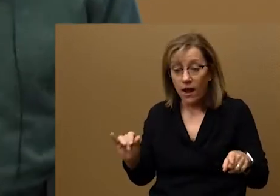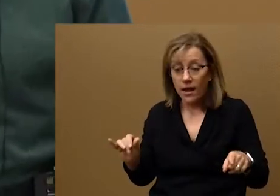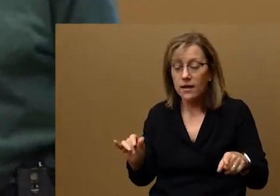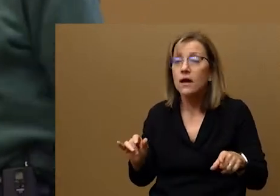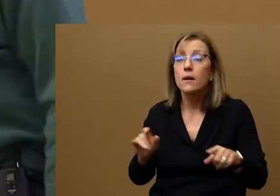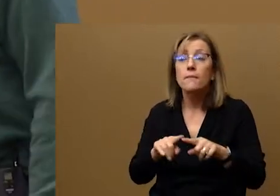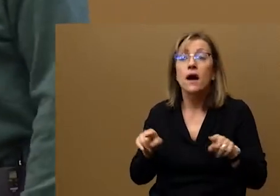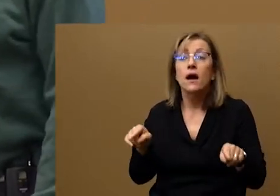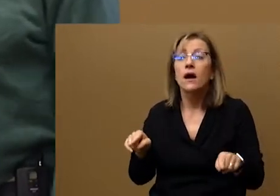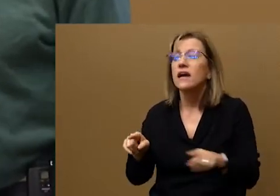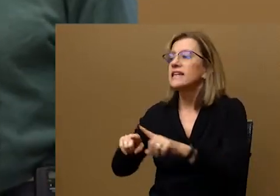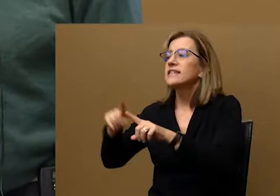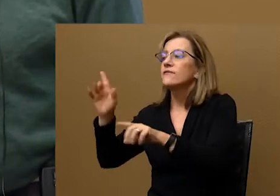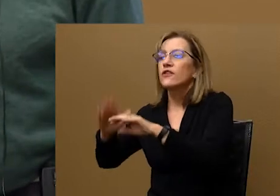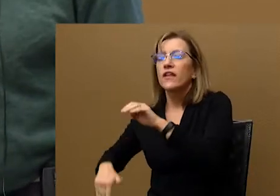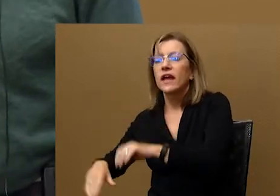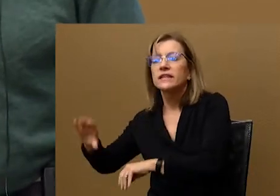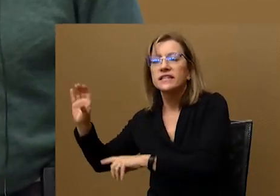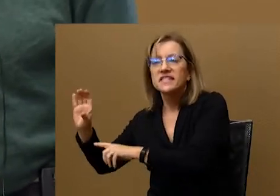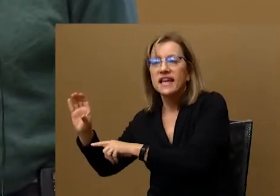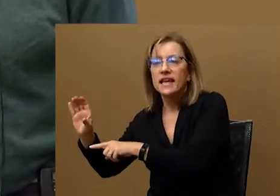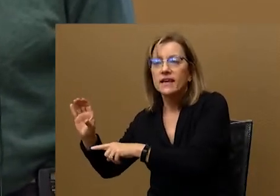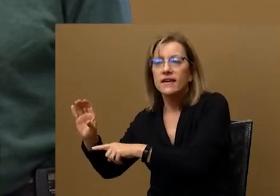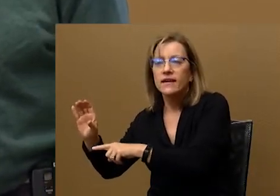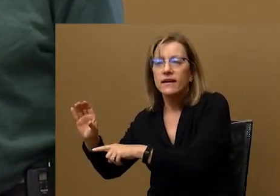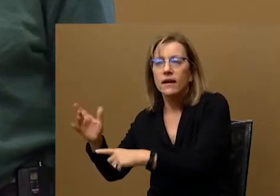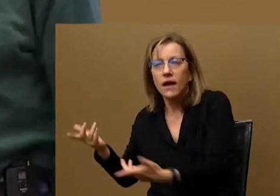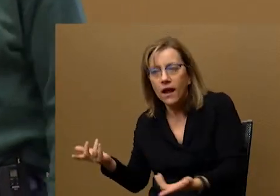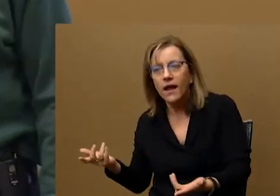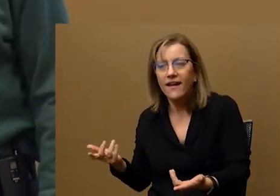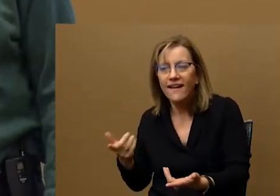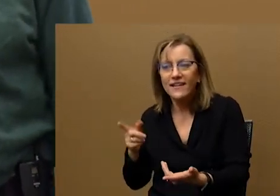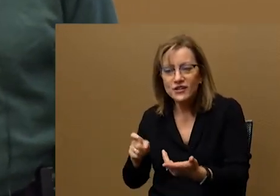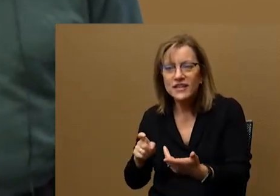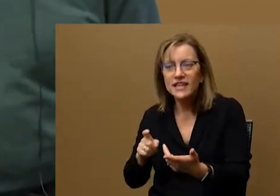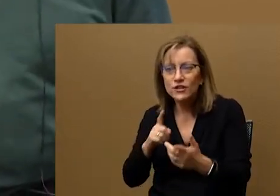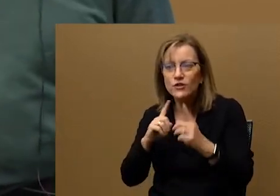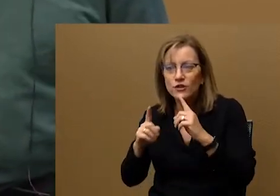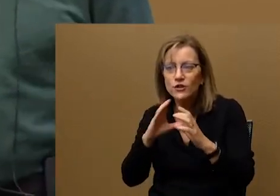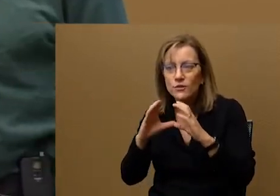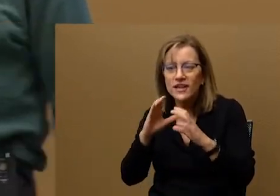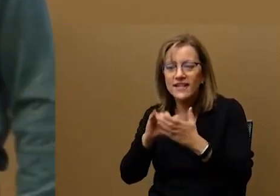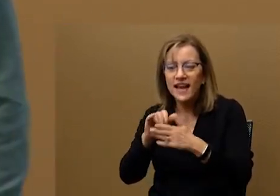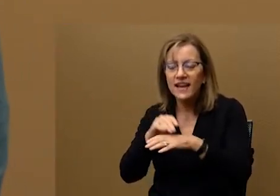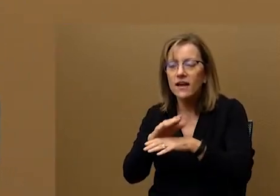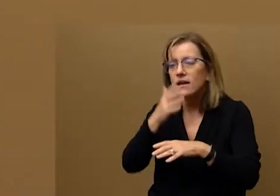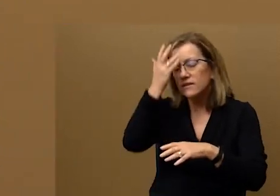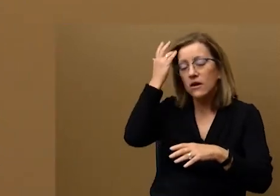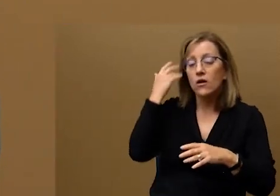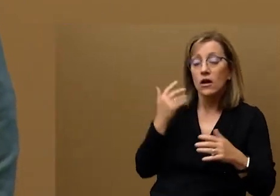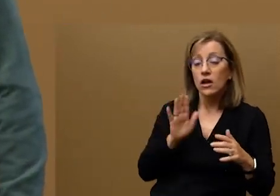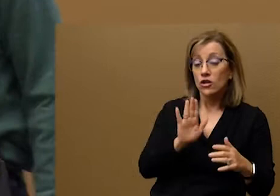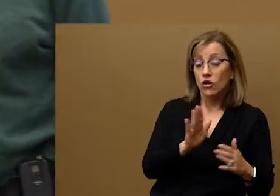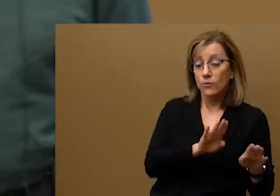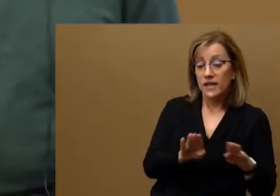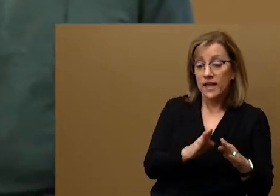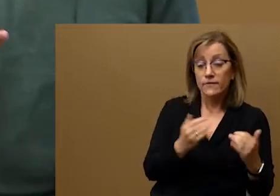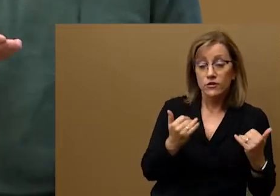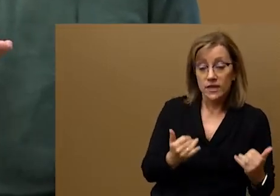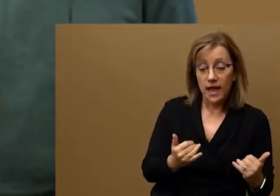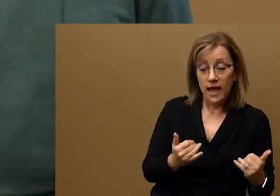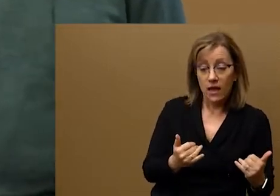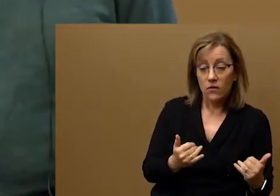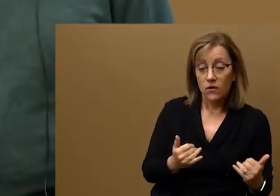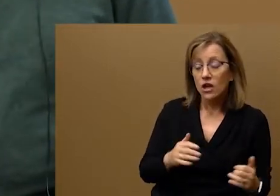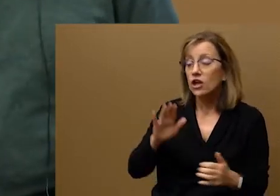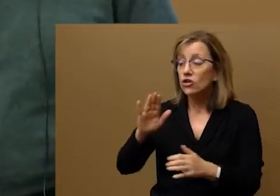but different than C. Very foundation. In counseling you want to say, your behavior now and your behavior